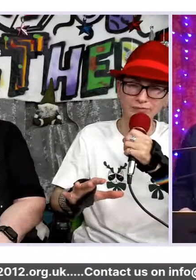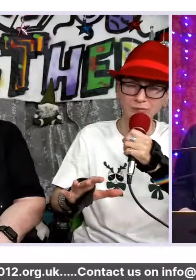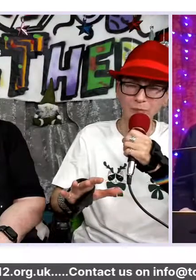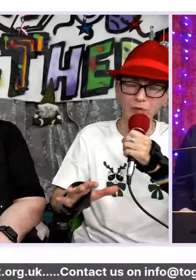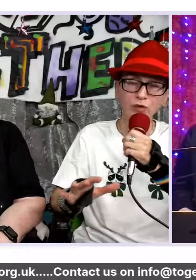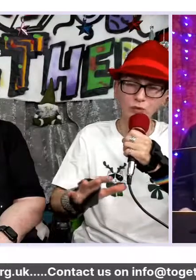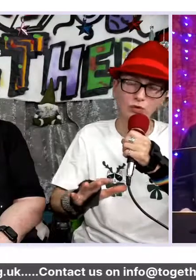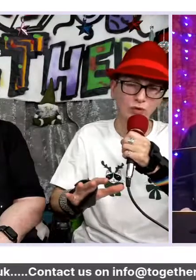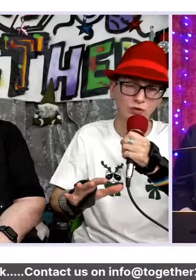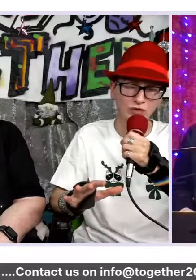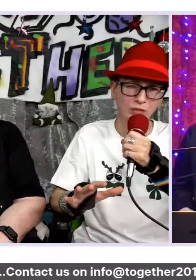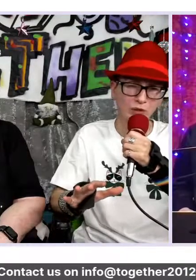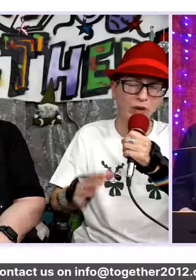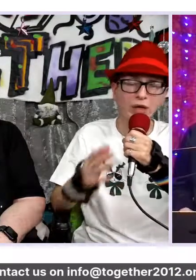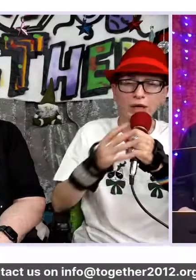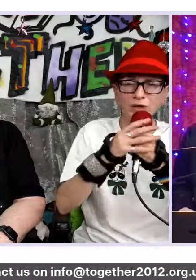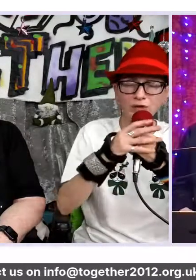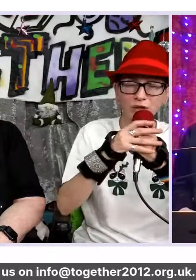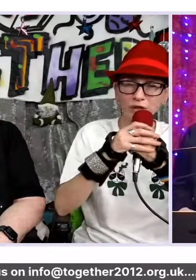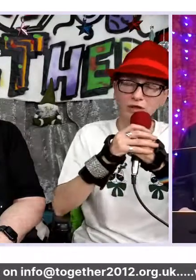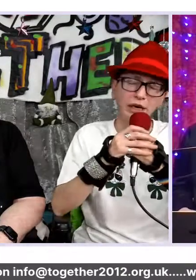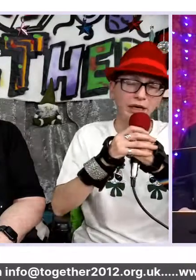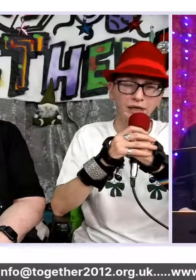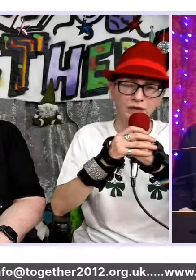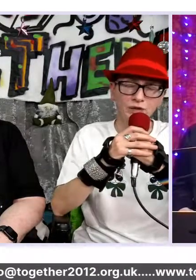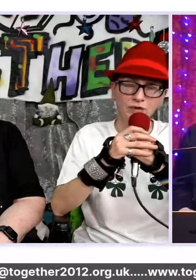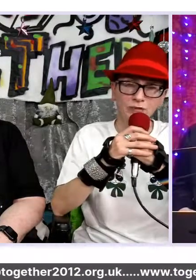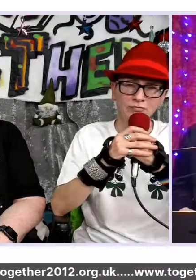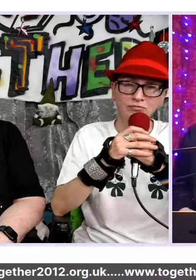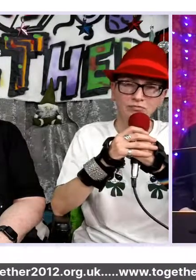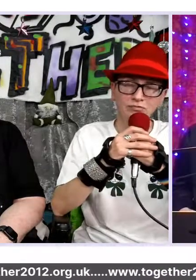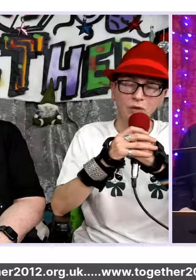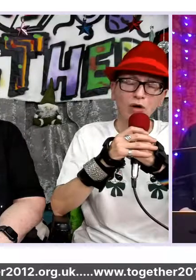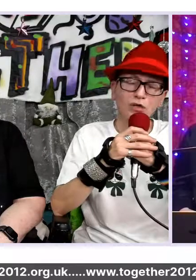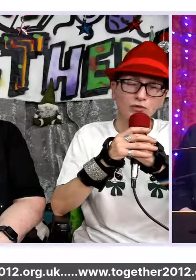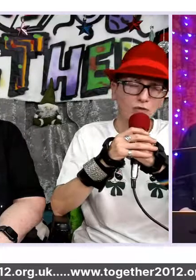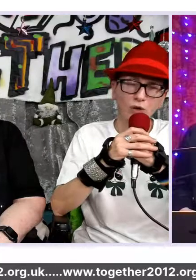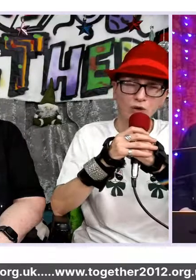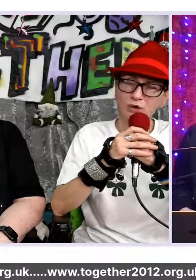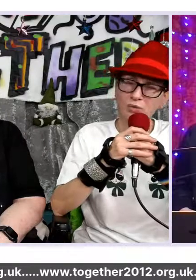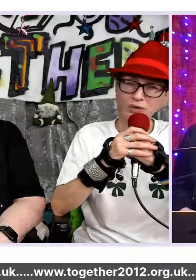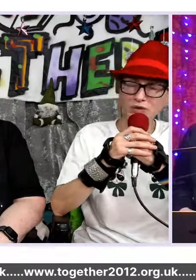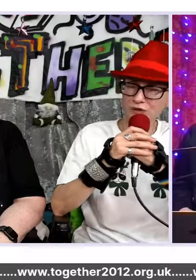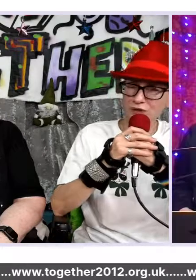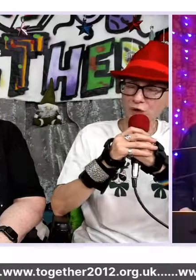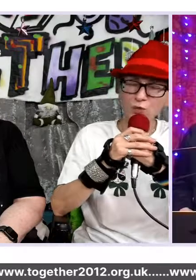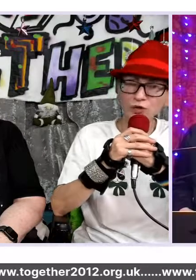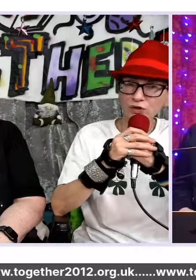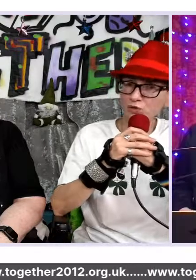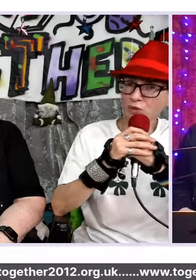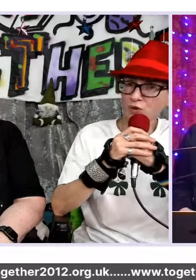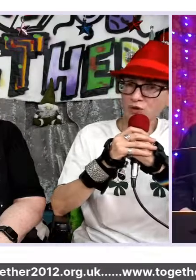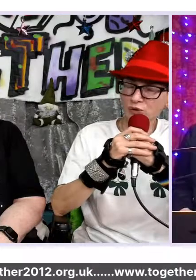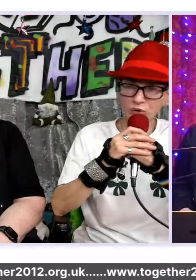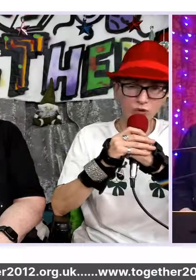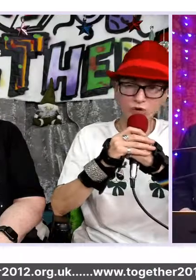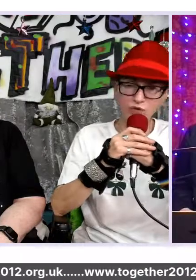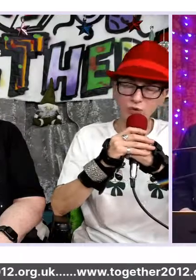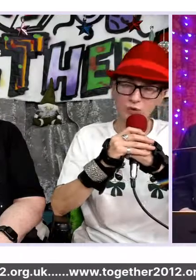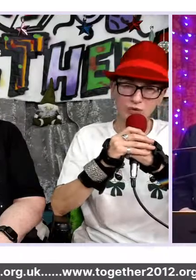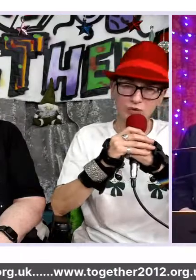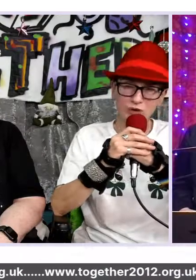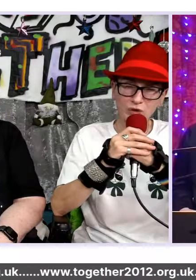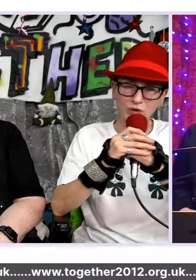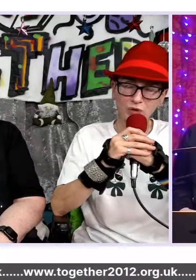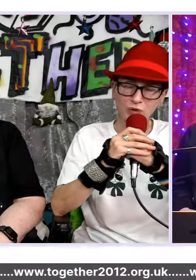team that was all female. And I think I only remark on it because I wouldn't have remarked on it. I wouldn't have